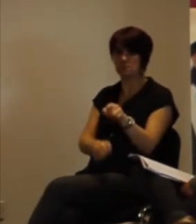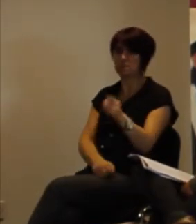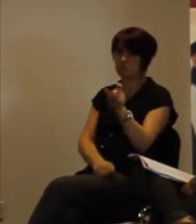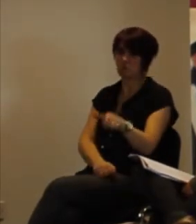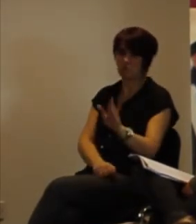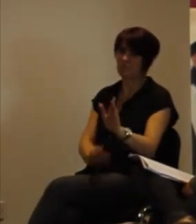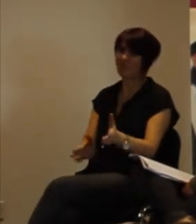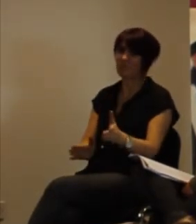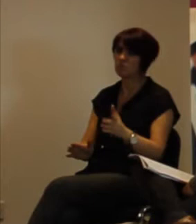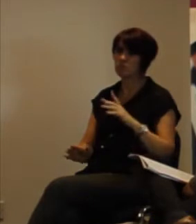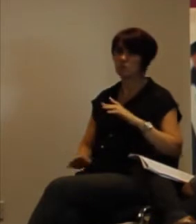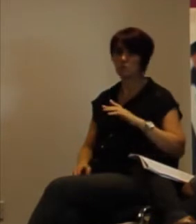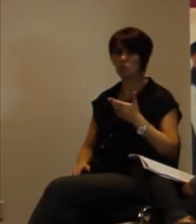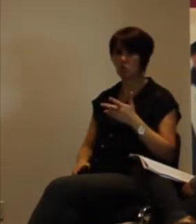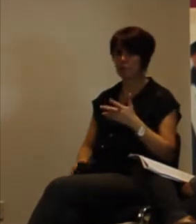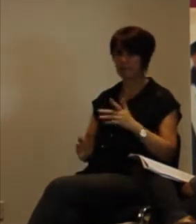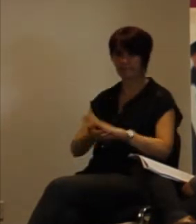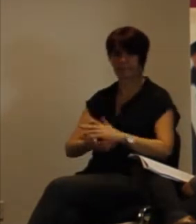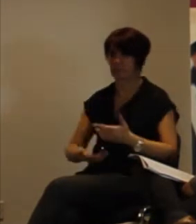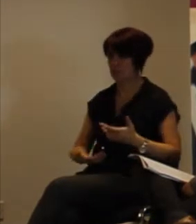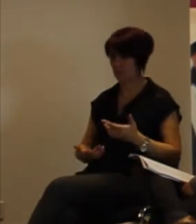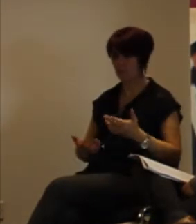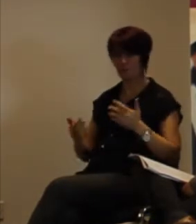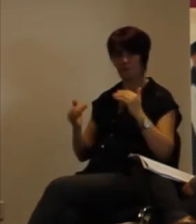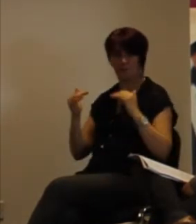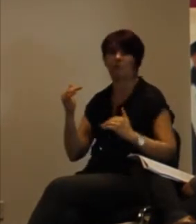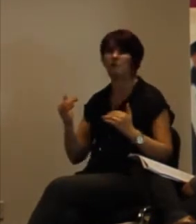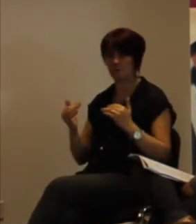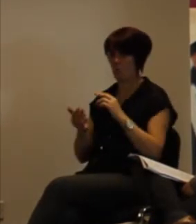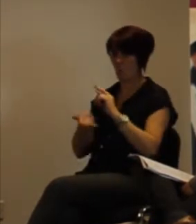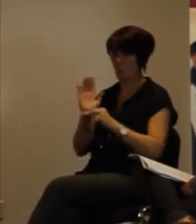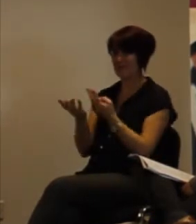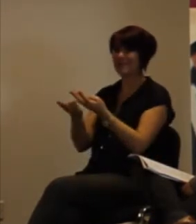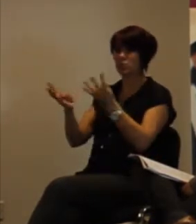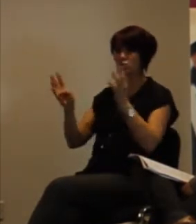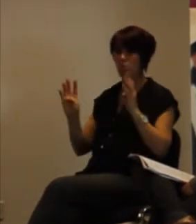want it to disadvantage learners. As another area, be careful if you're reorganising